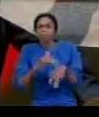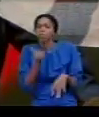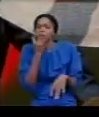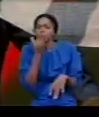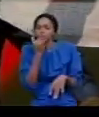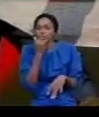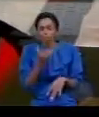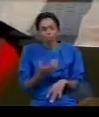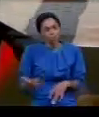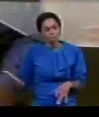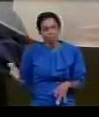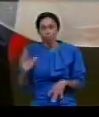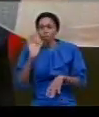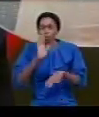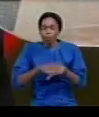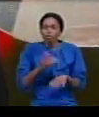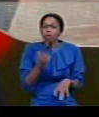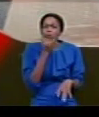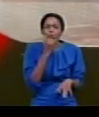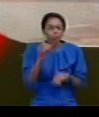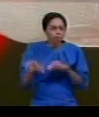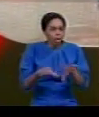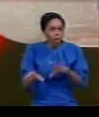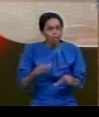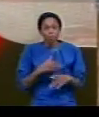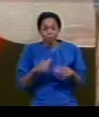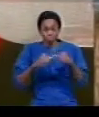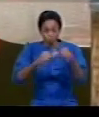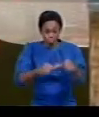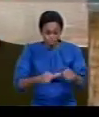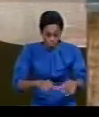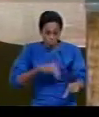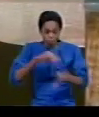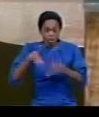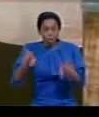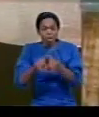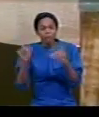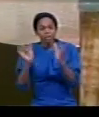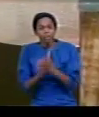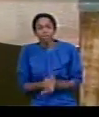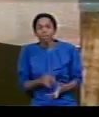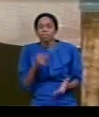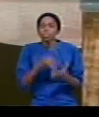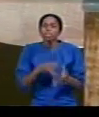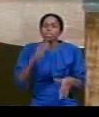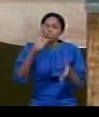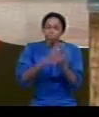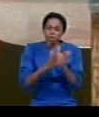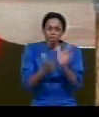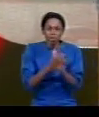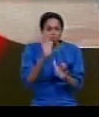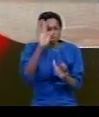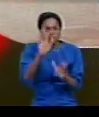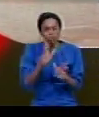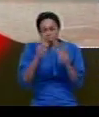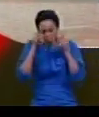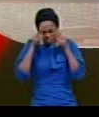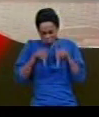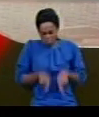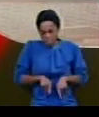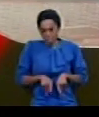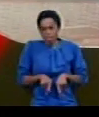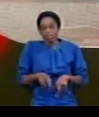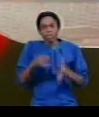on the wrong emotion, on the wrong act, and you act like that every time, it becomes your personality. Your